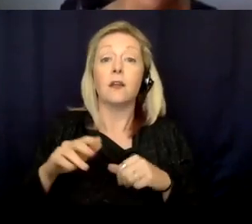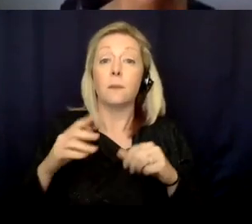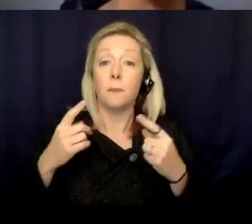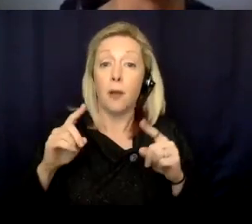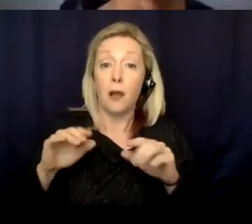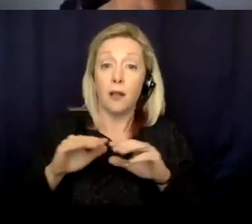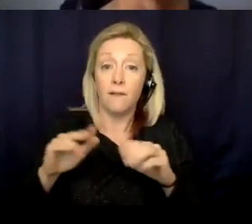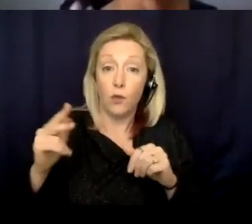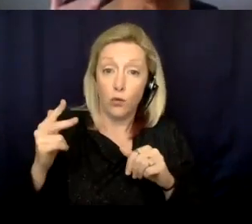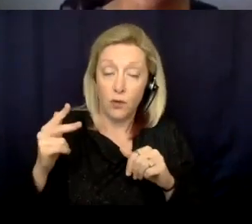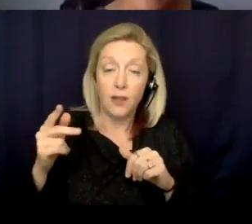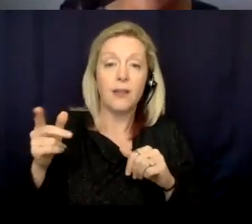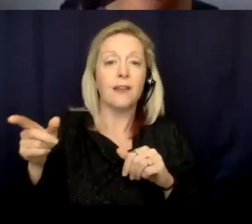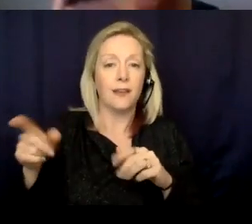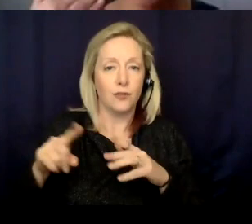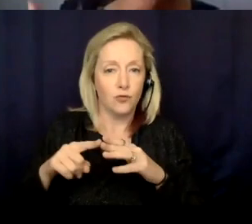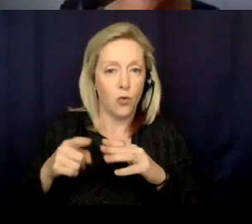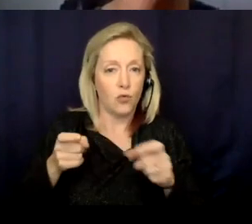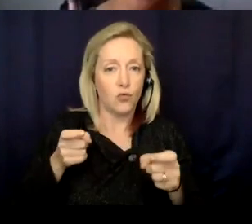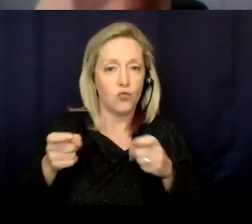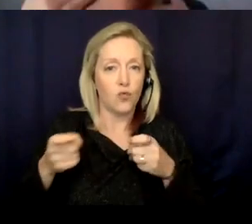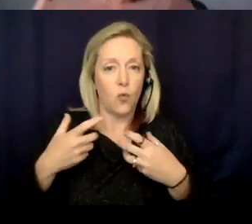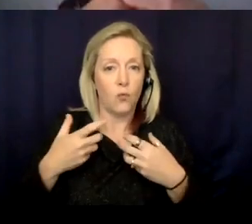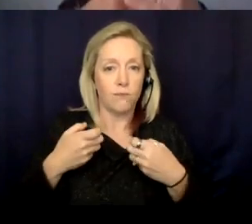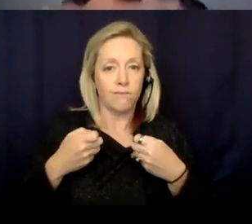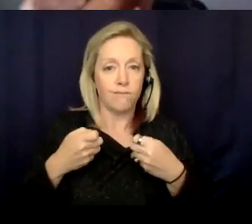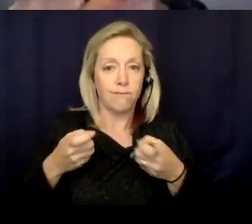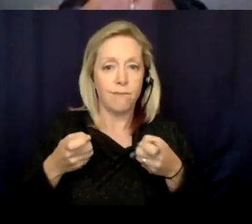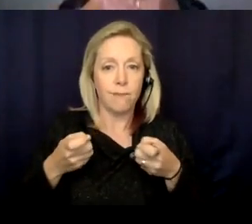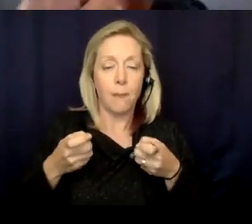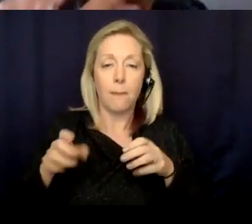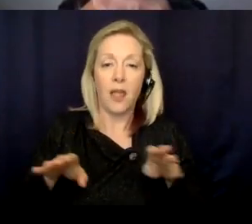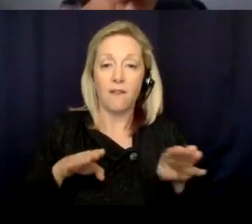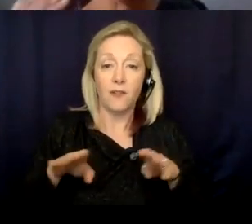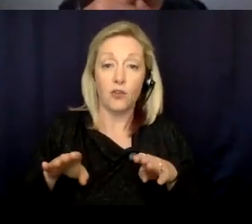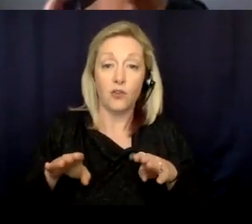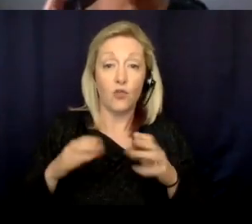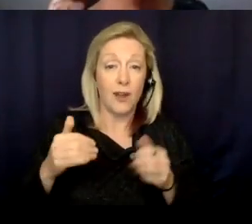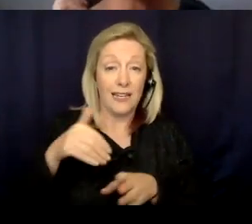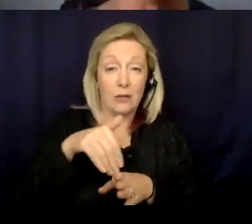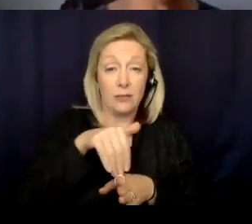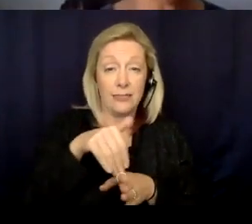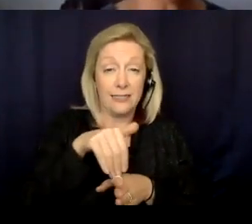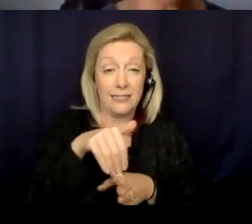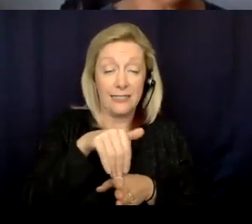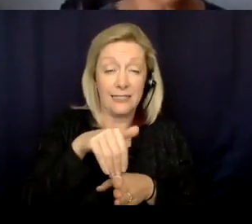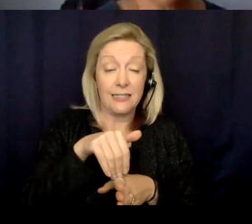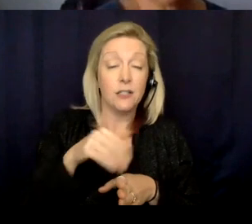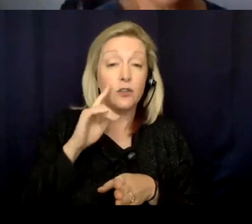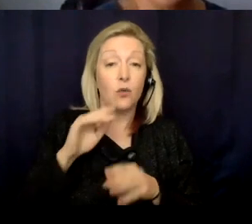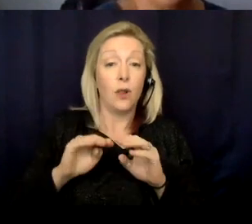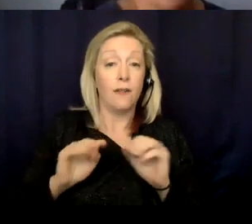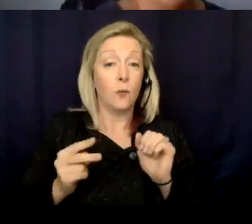to have meaning for them. As we're doing this, we're kind of on that verge of stuff. So we're going to